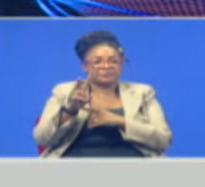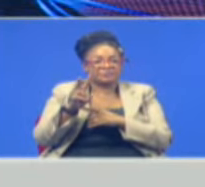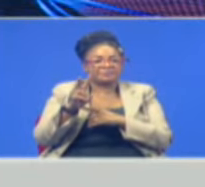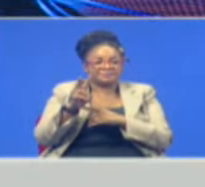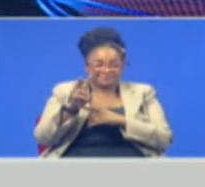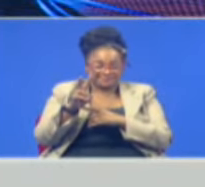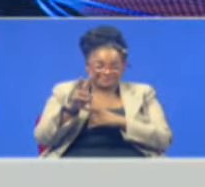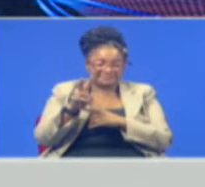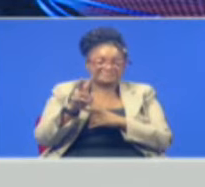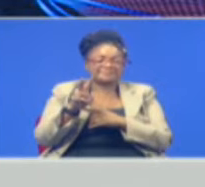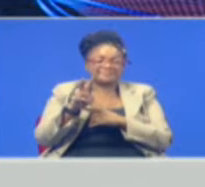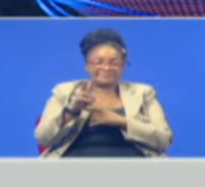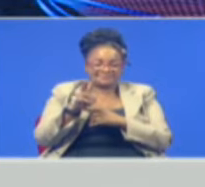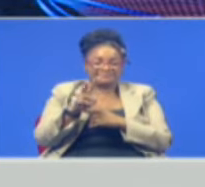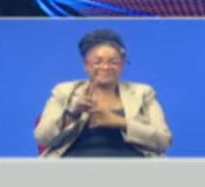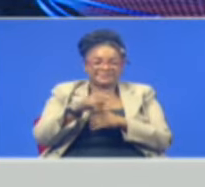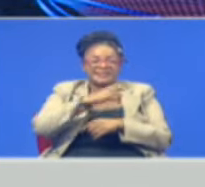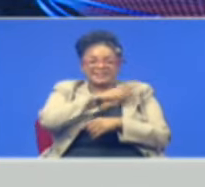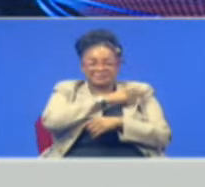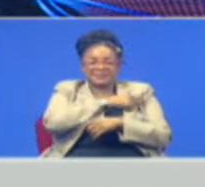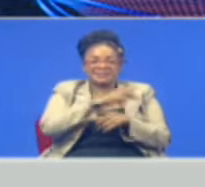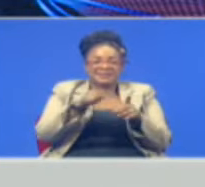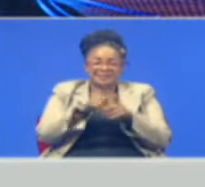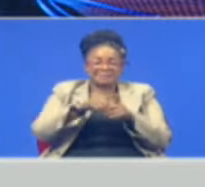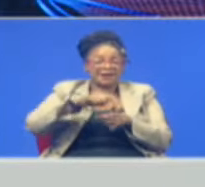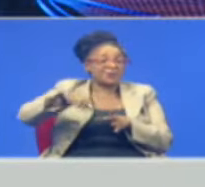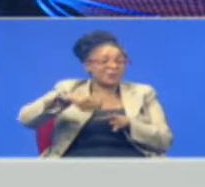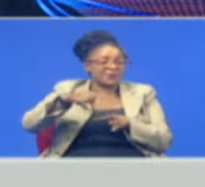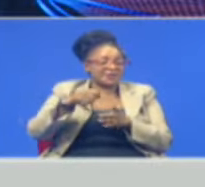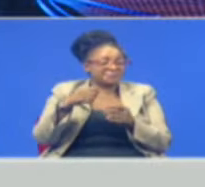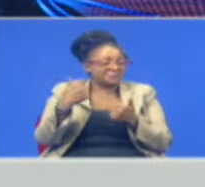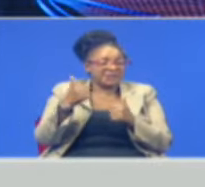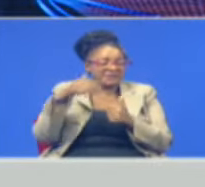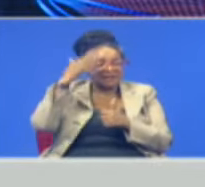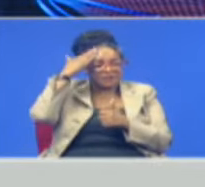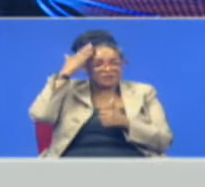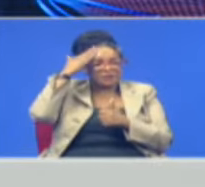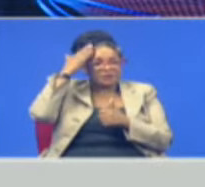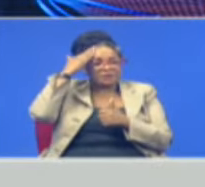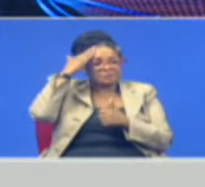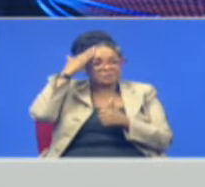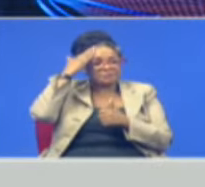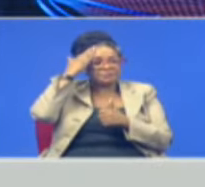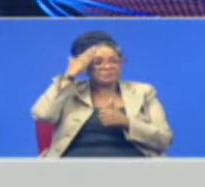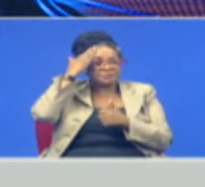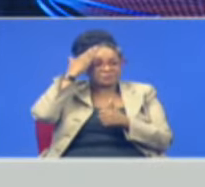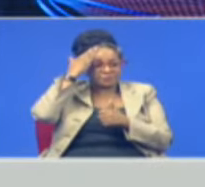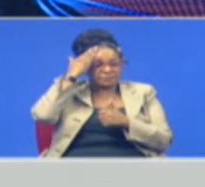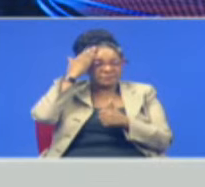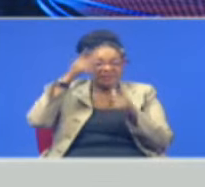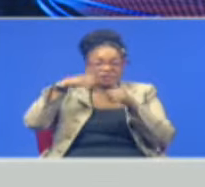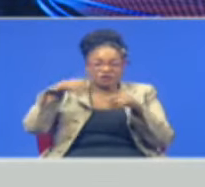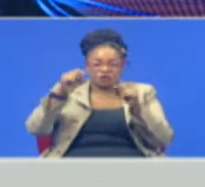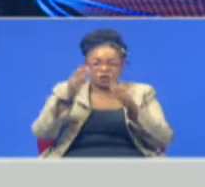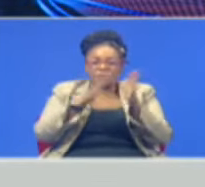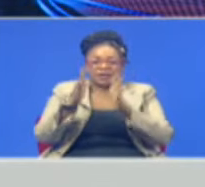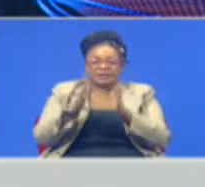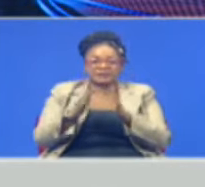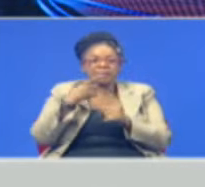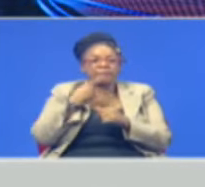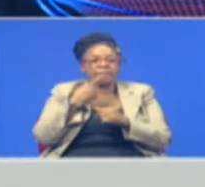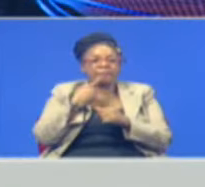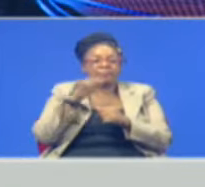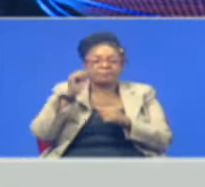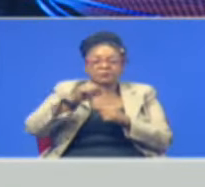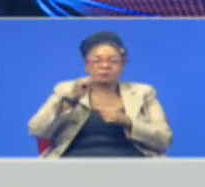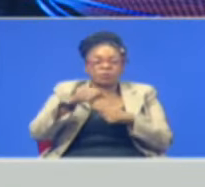Wow, captain and a cook, would you ever have known? I'm further afield now, and Tokyo Olympics organizers say they may put off an